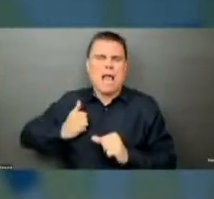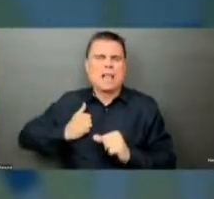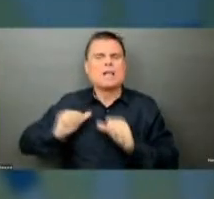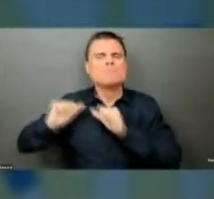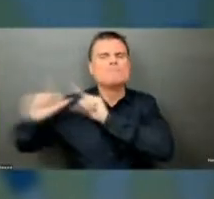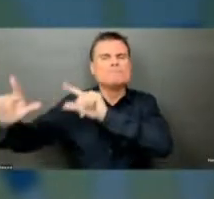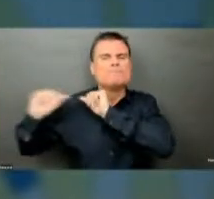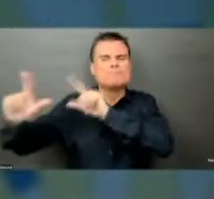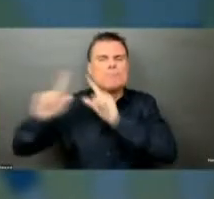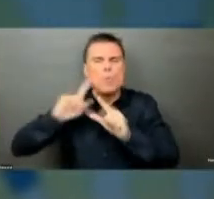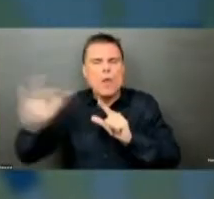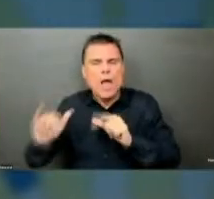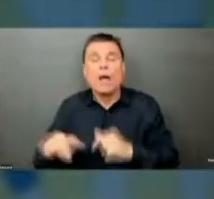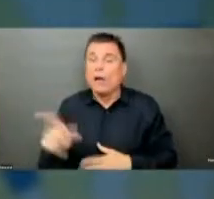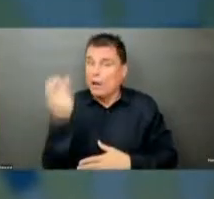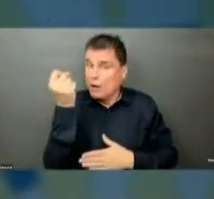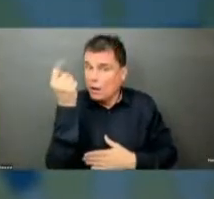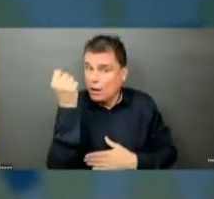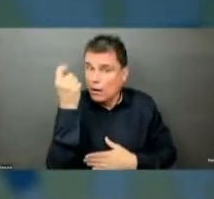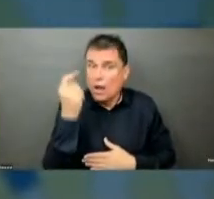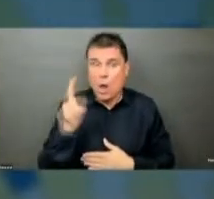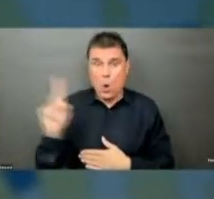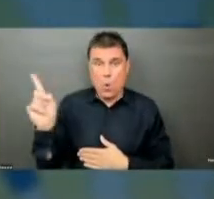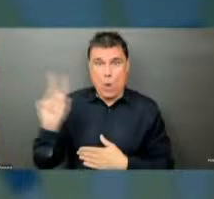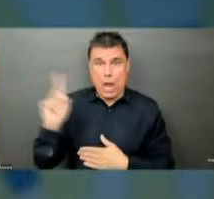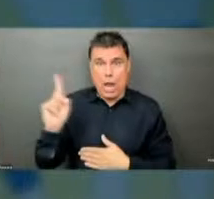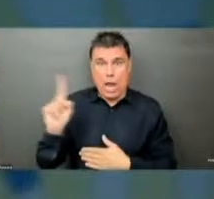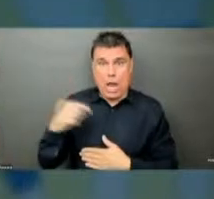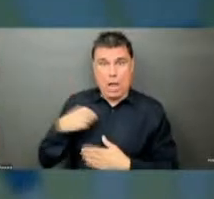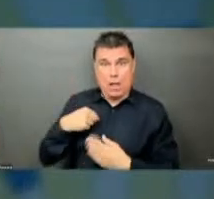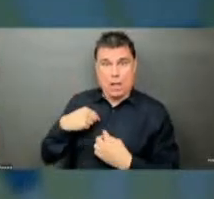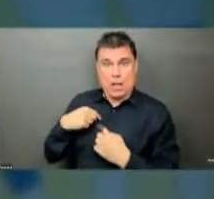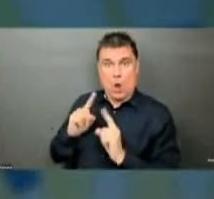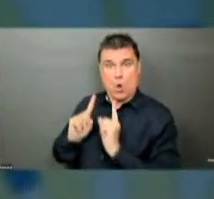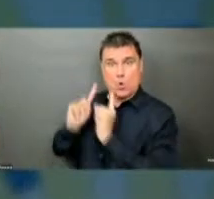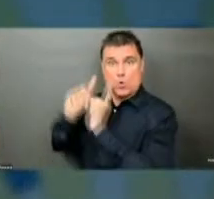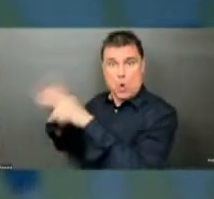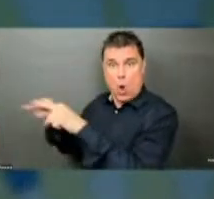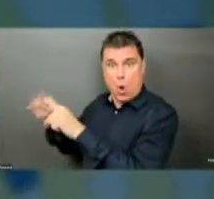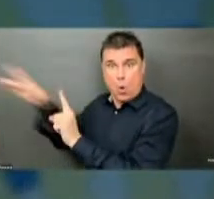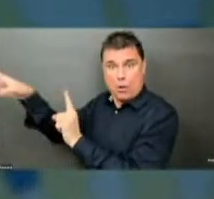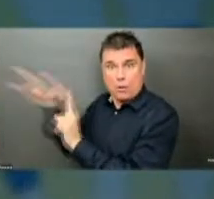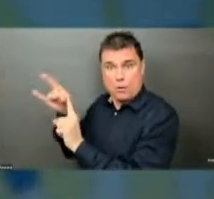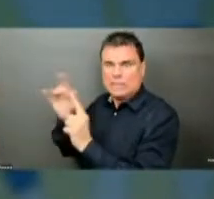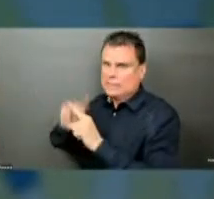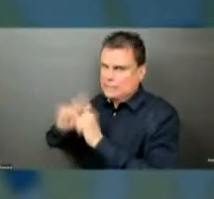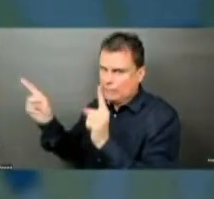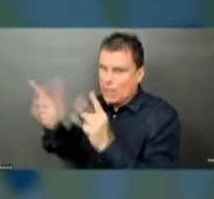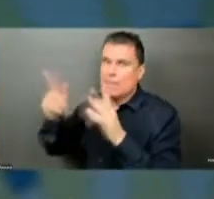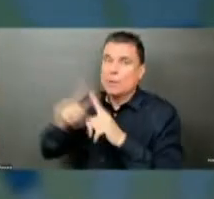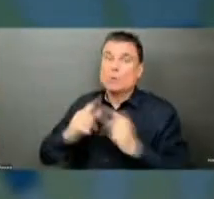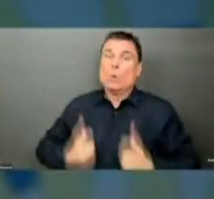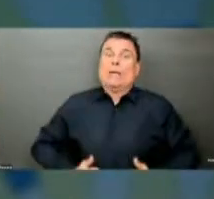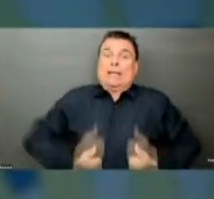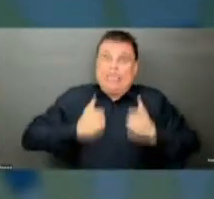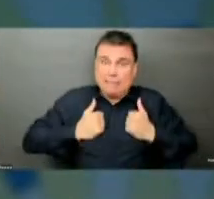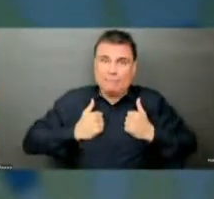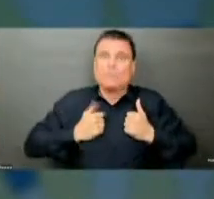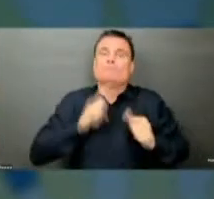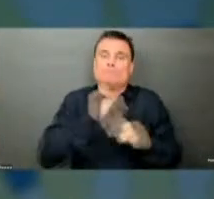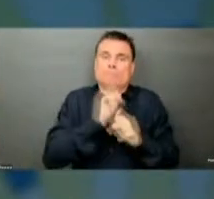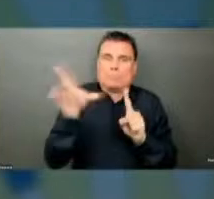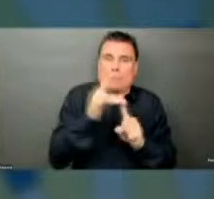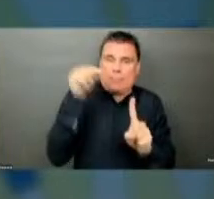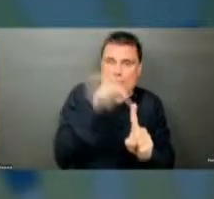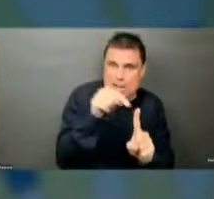have been exposed to the virus or become infected. But by local health